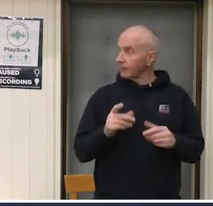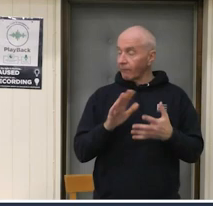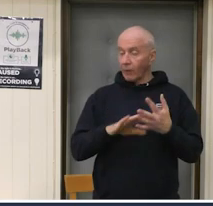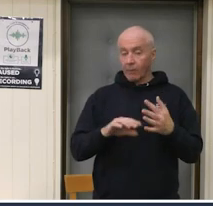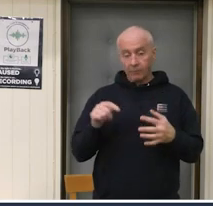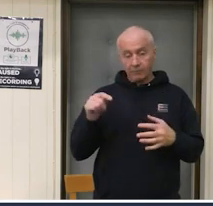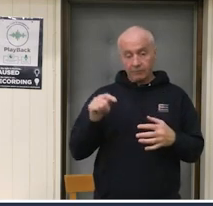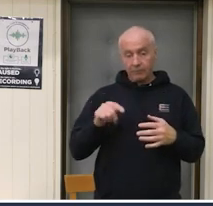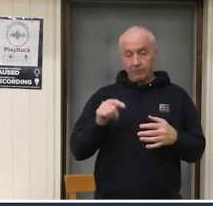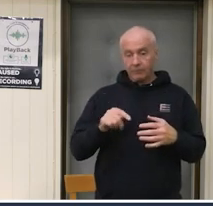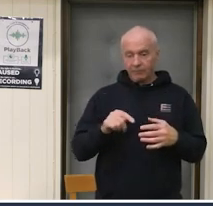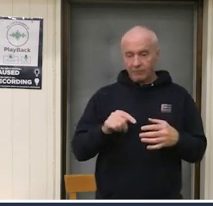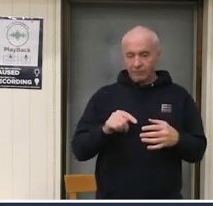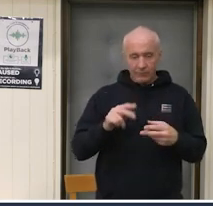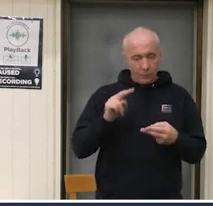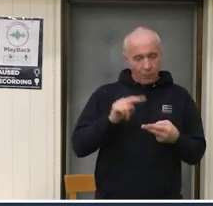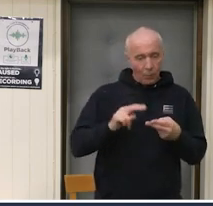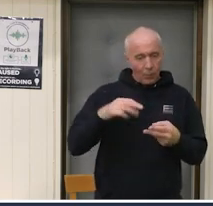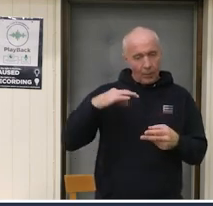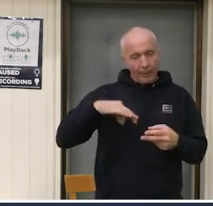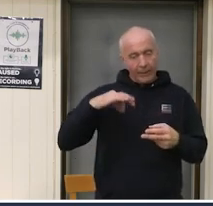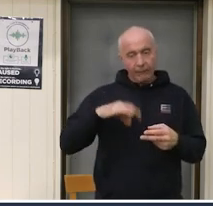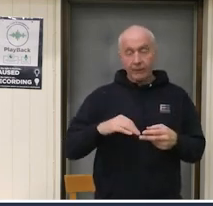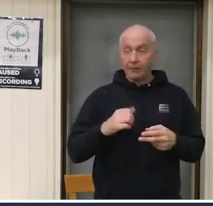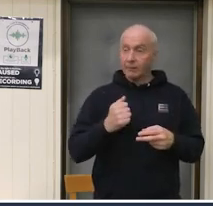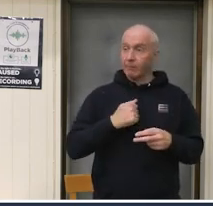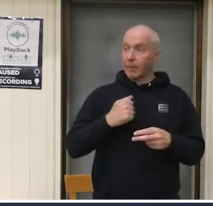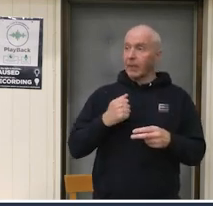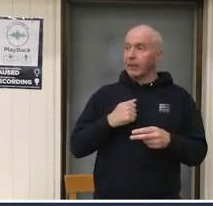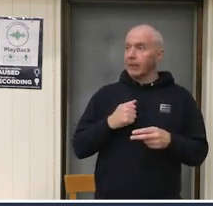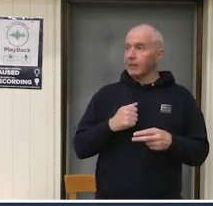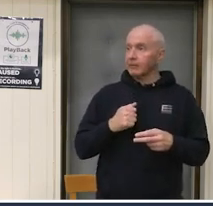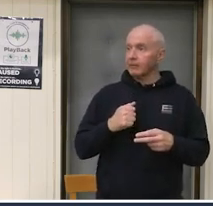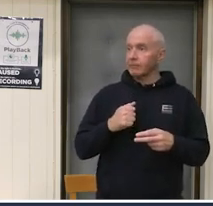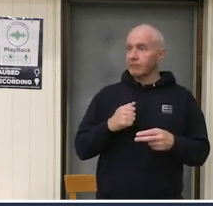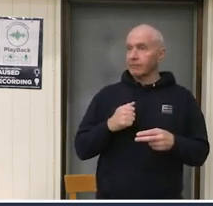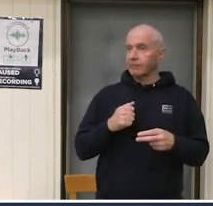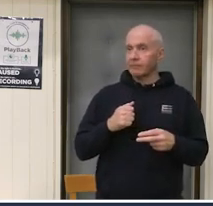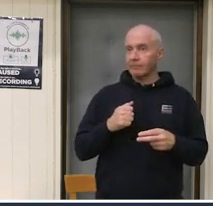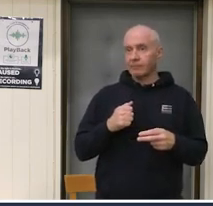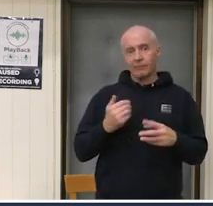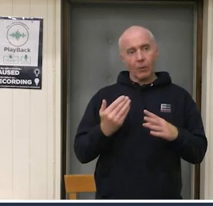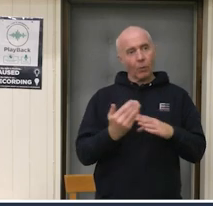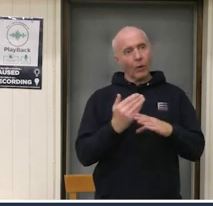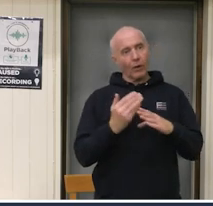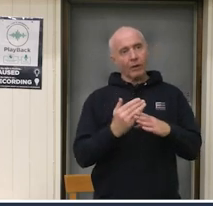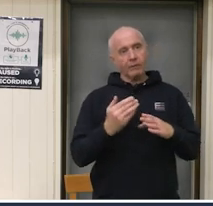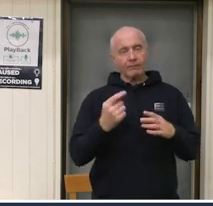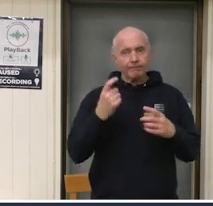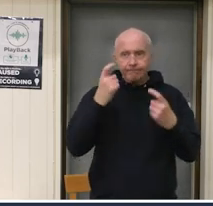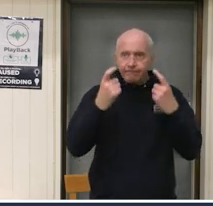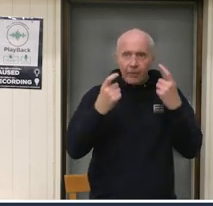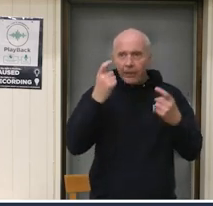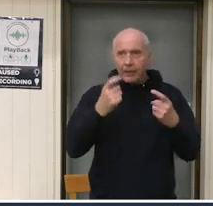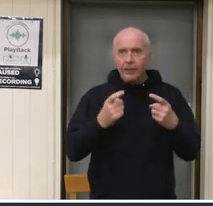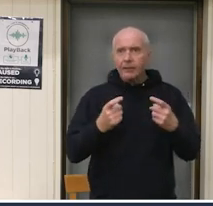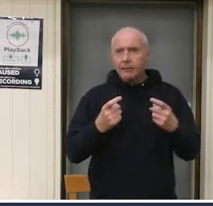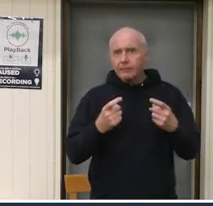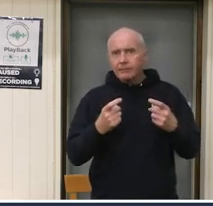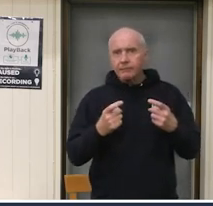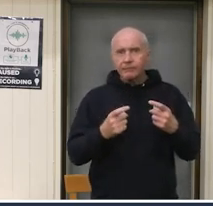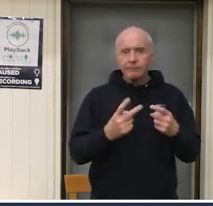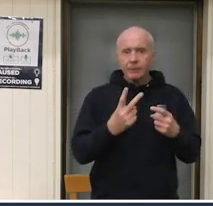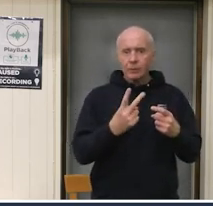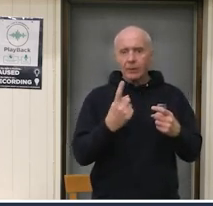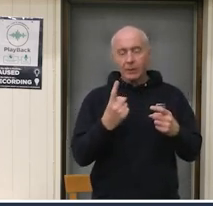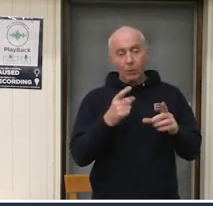right? I've been thinking for like my whole career, which is 21 years, what's the next step? How do you get to high gain,